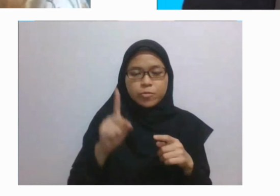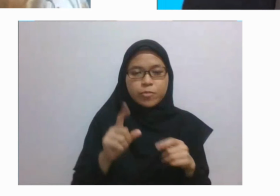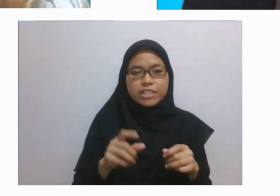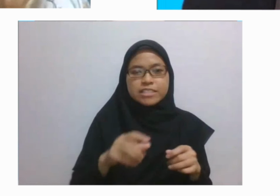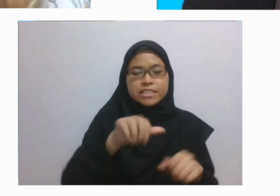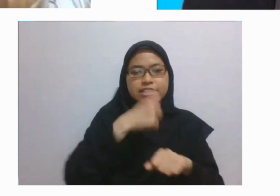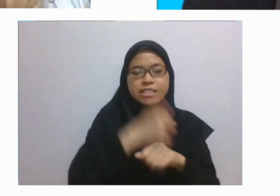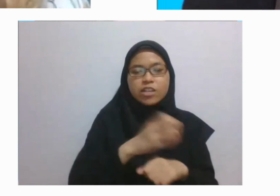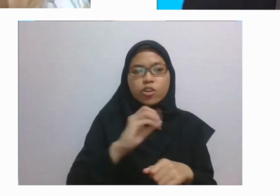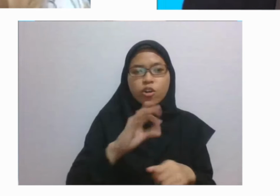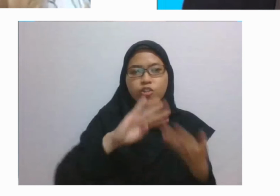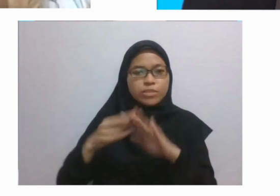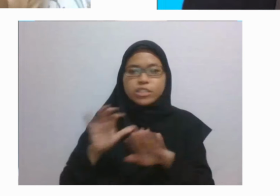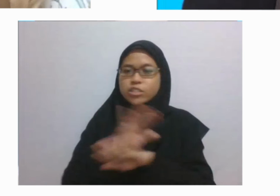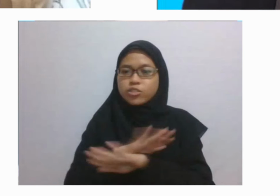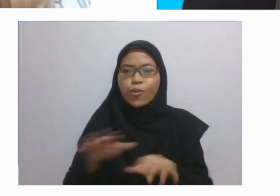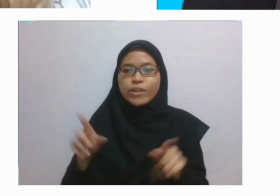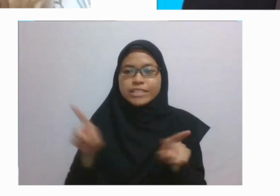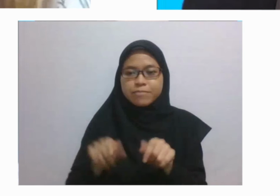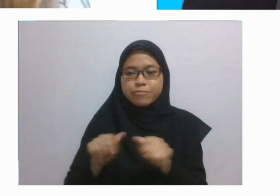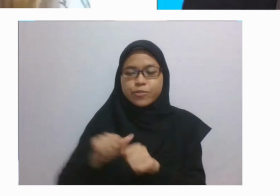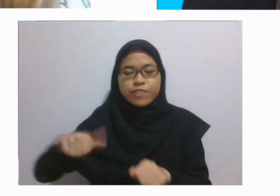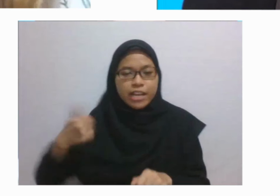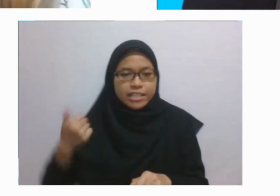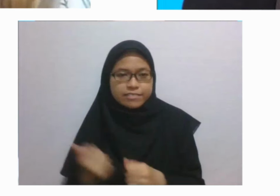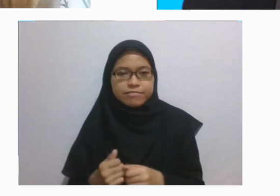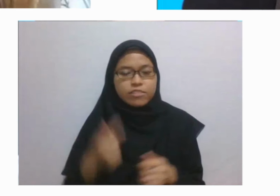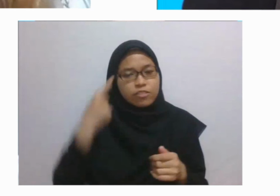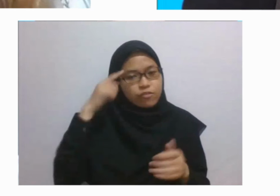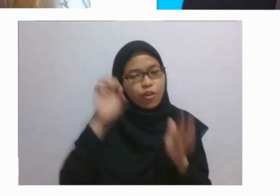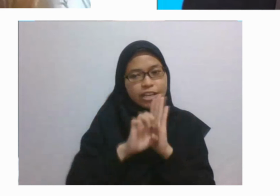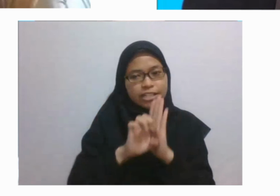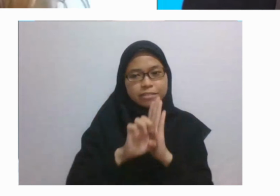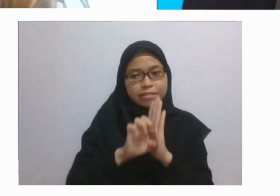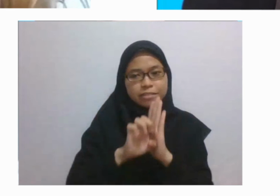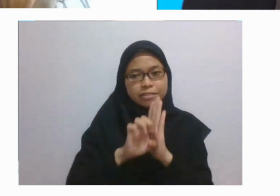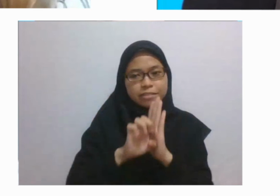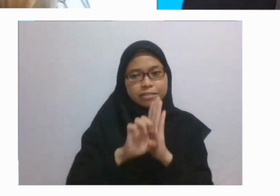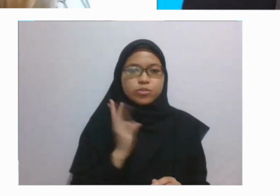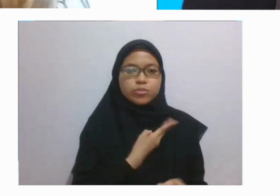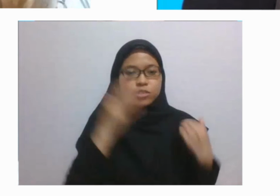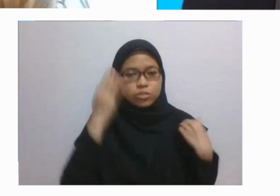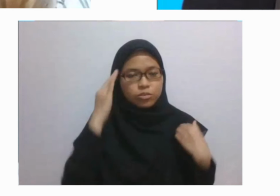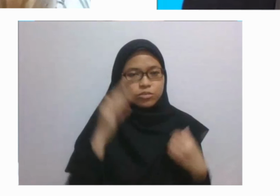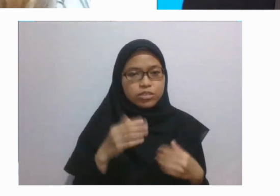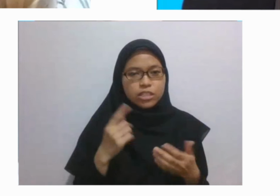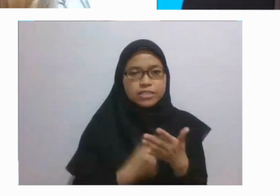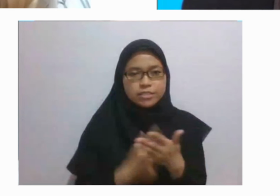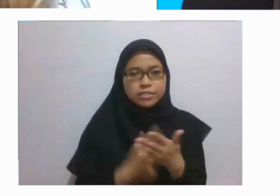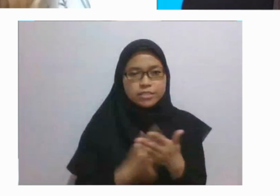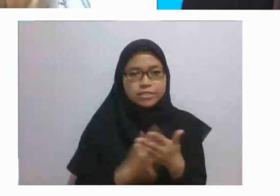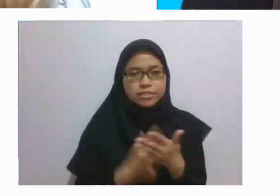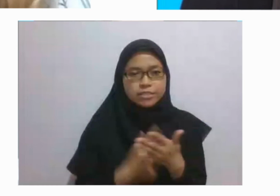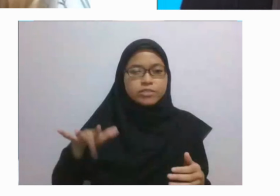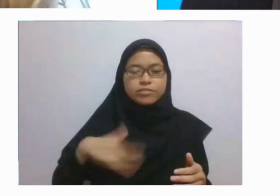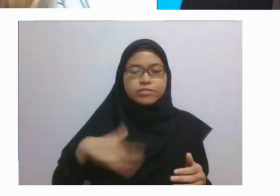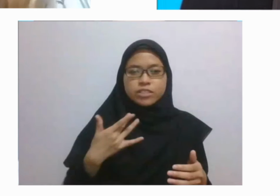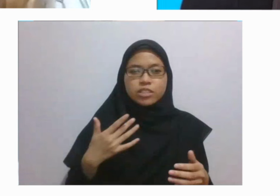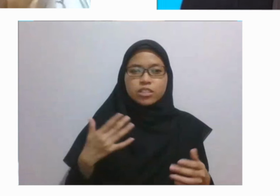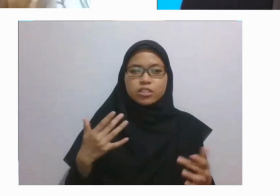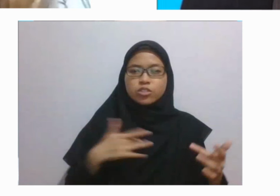communities is not the same for others. So, for example, we know that sometimes women feel concerned about